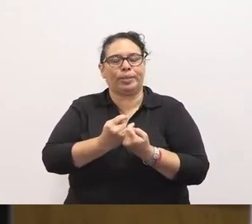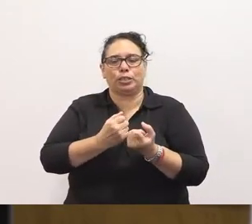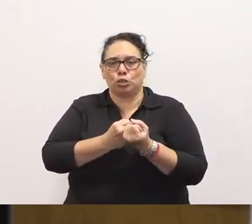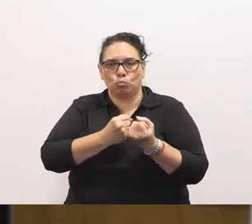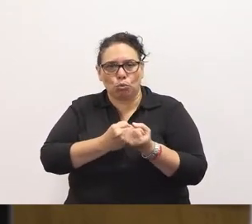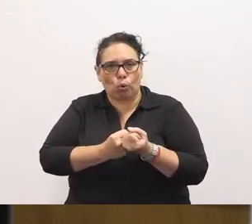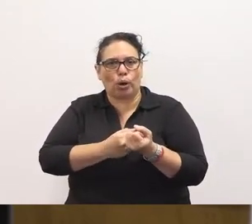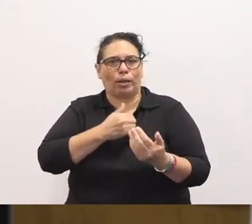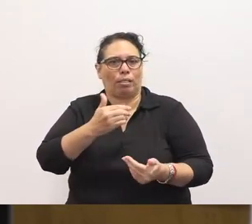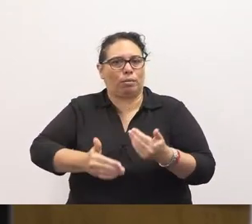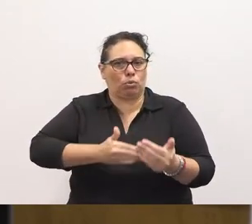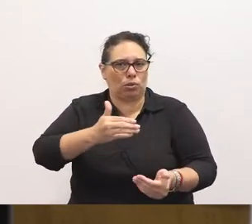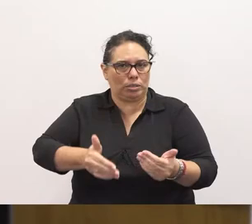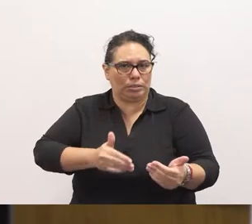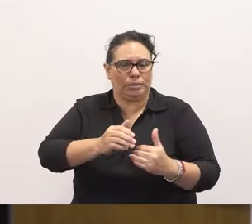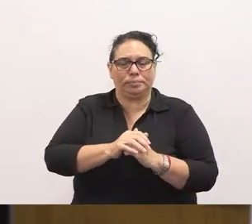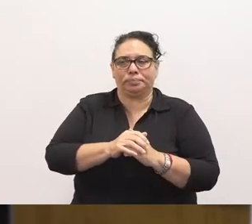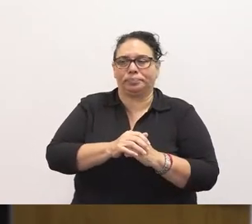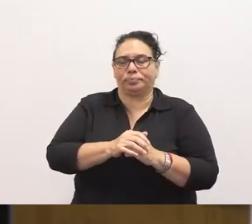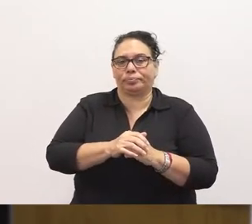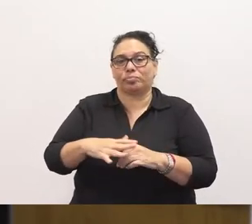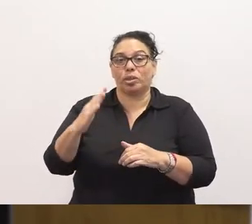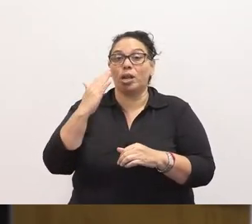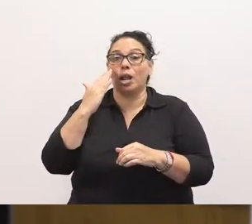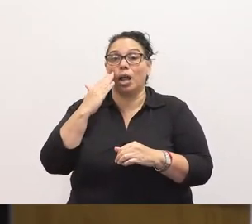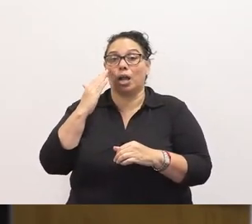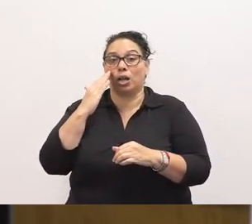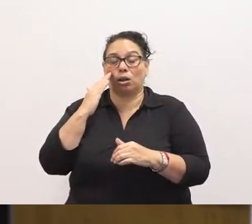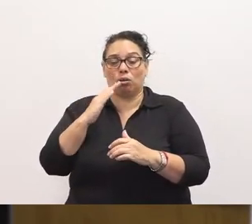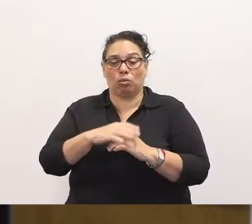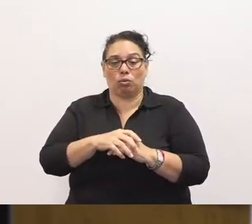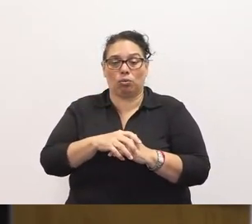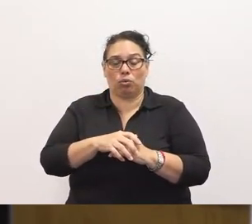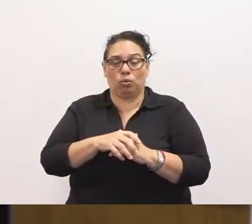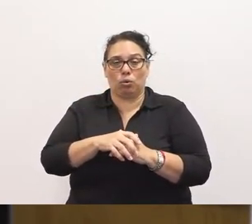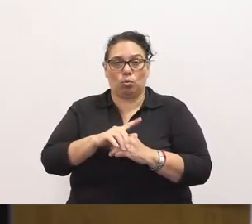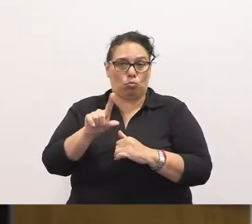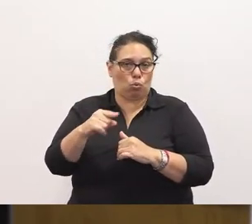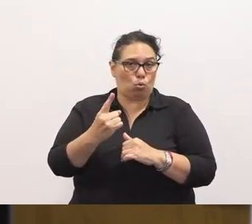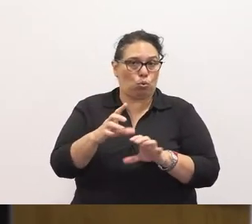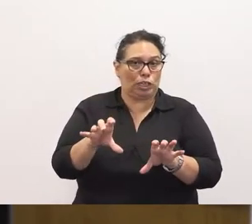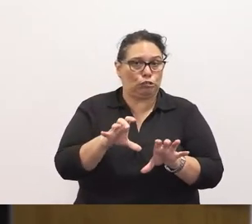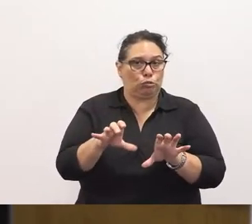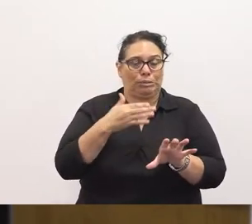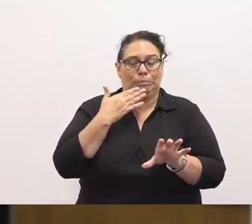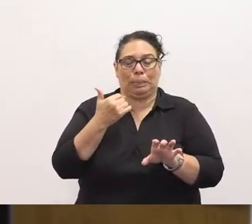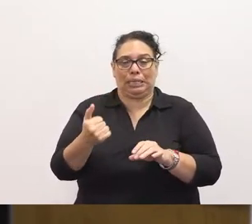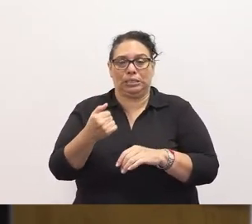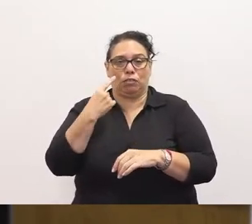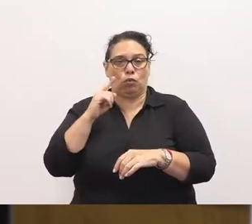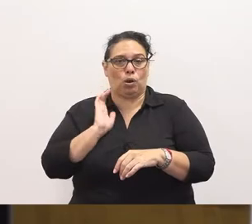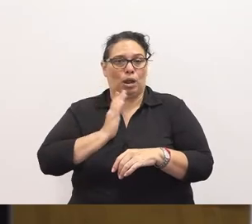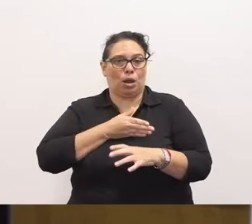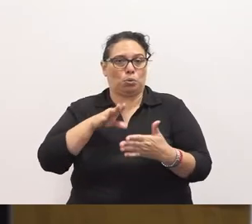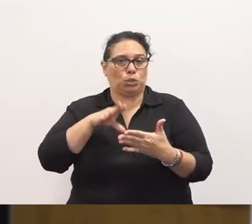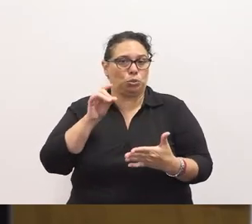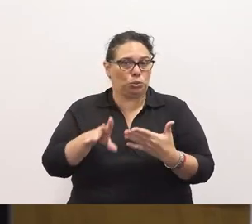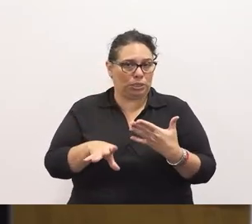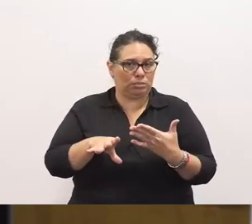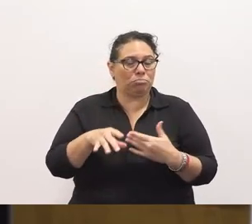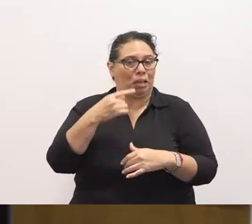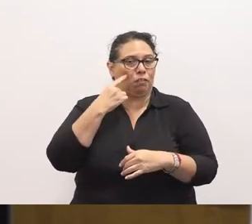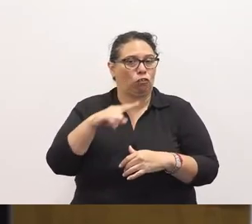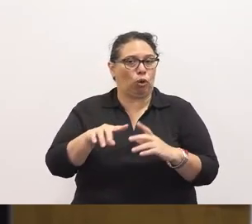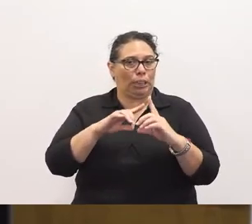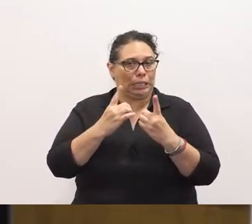process, as I know that we will only do what is best for our students and, more importantly, for the